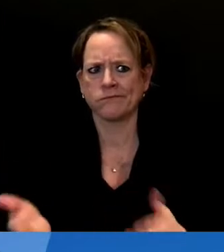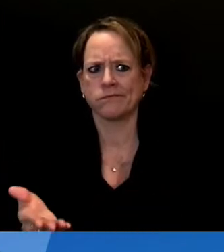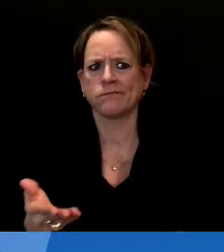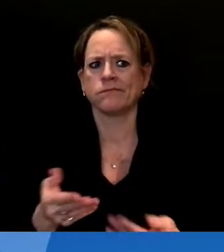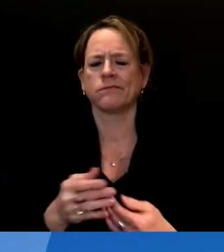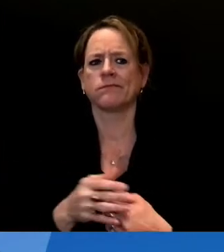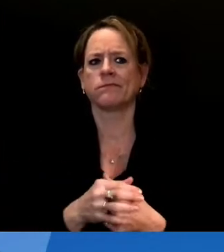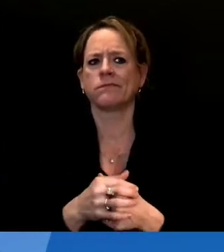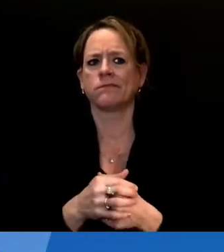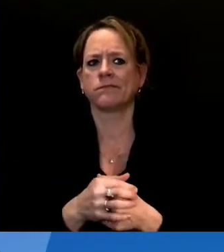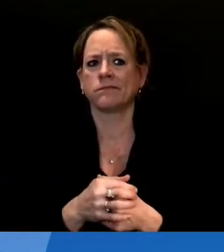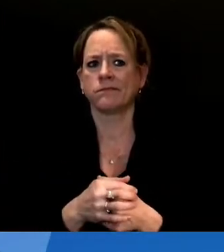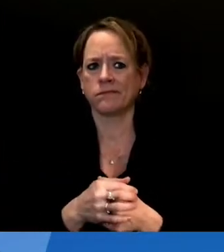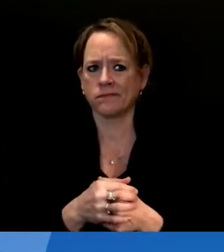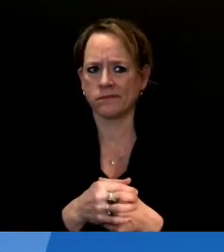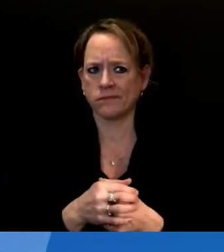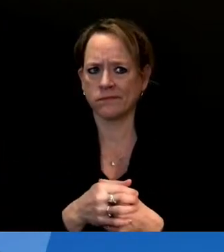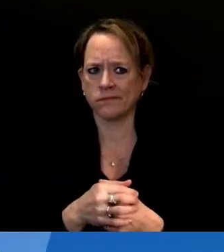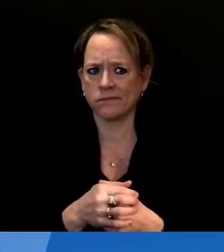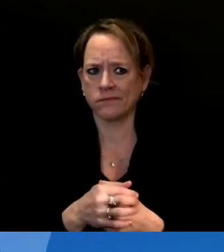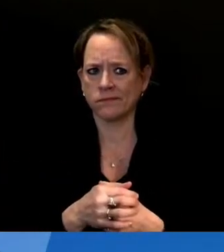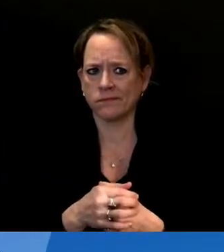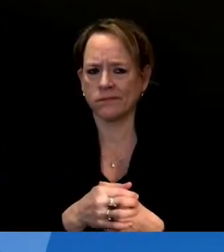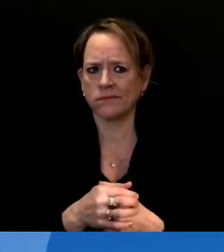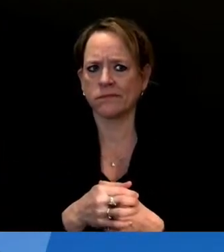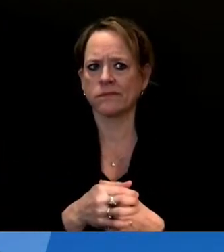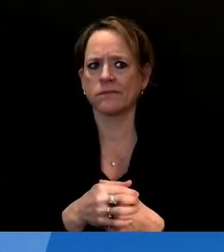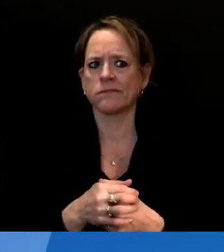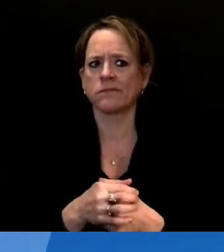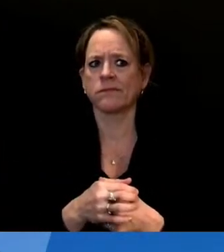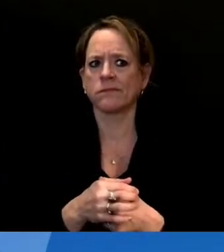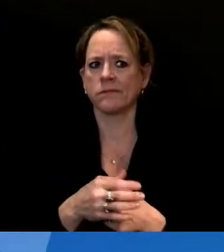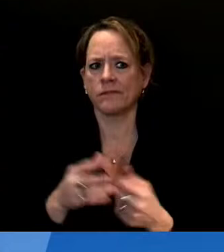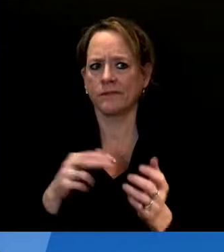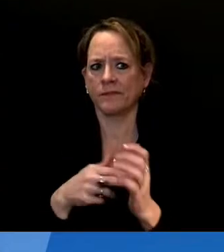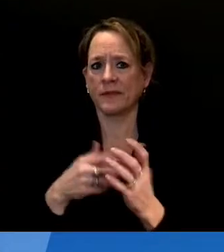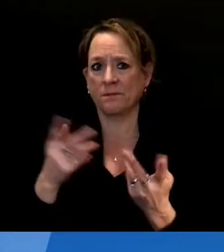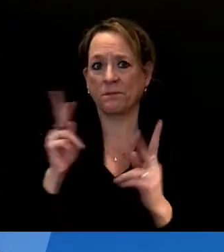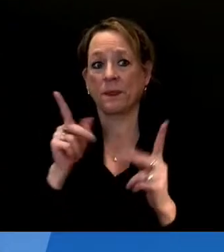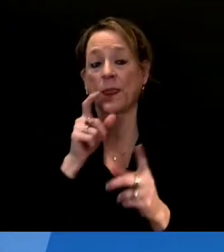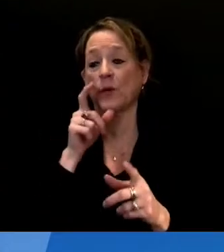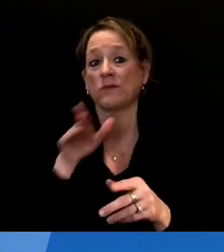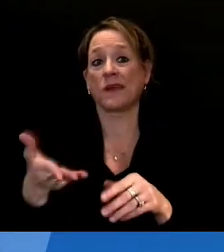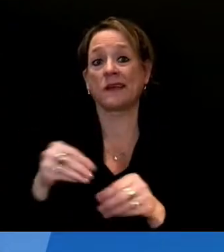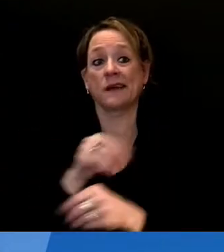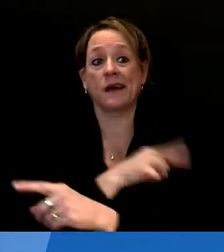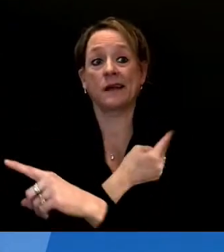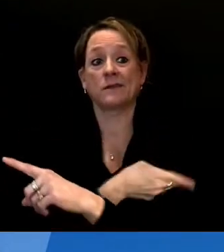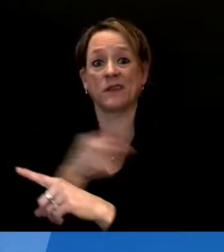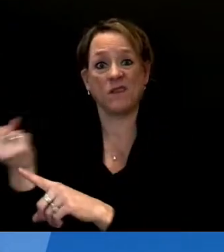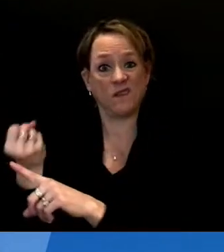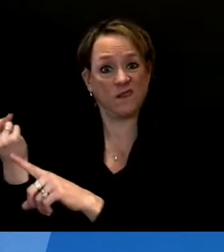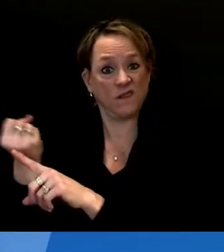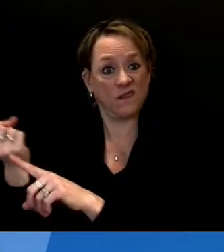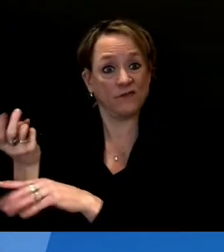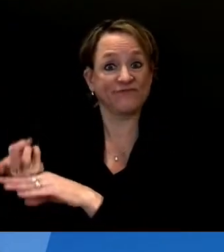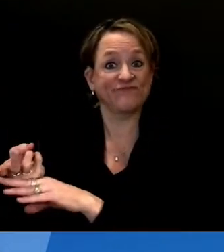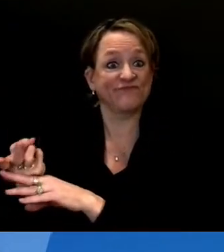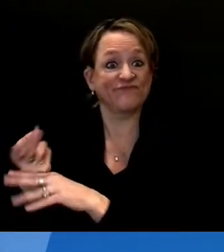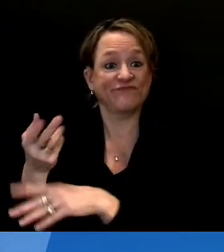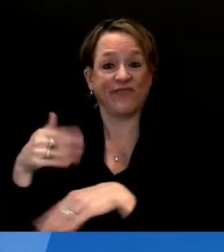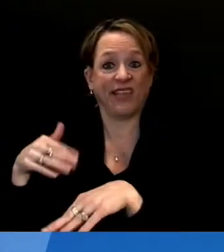people that have already passed away in hospital beds, in hospital rooms. So I'm wanting to find